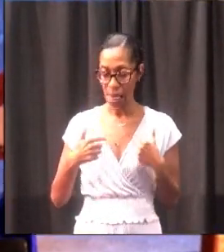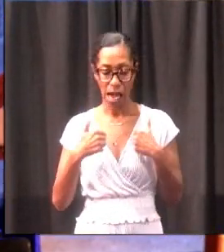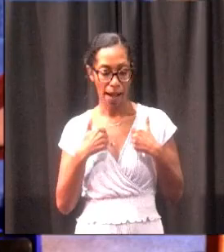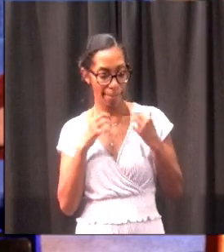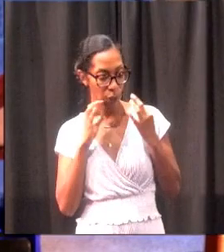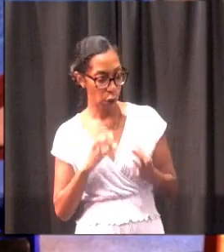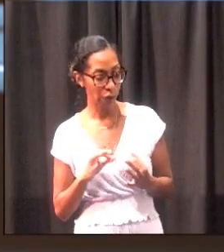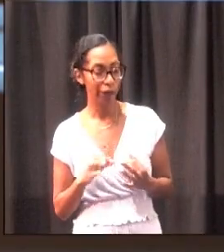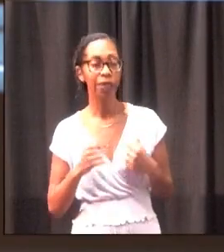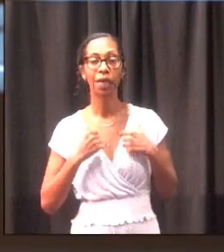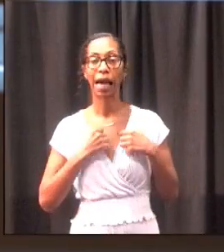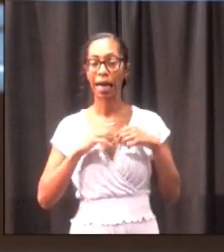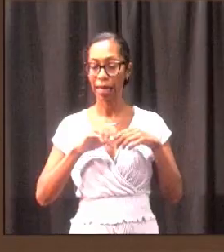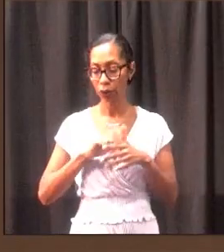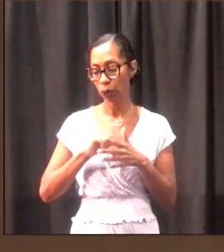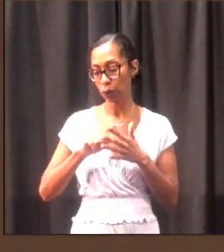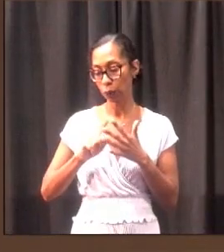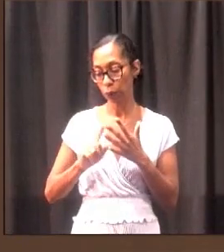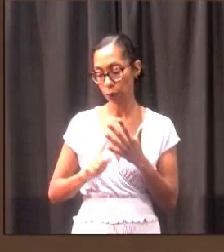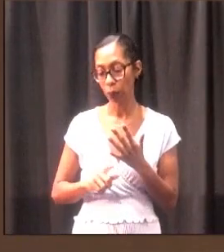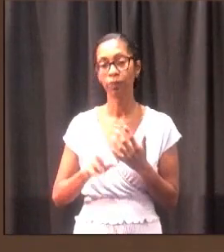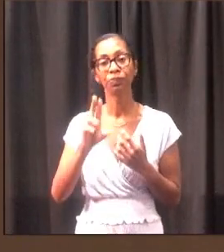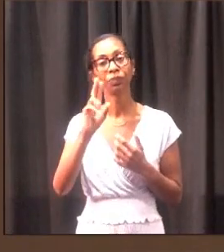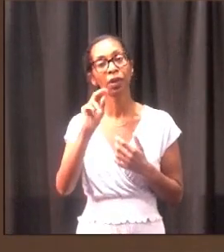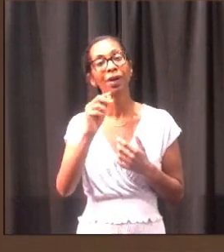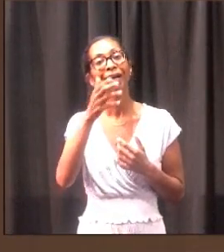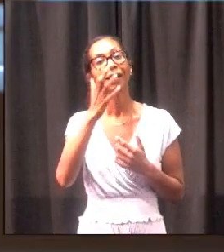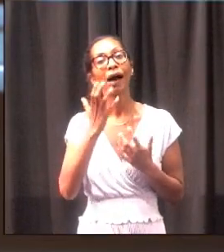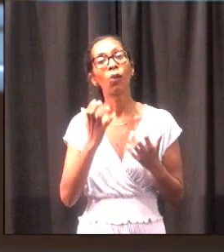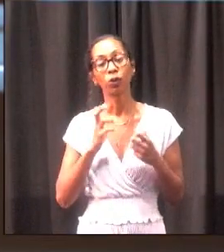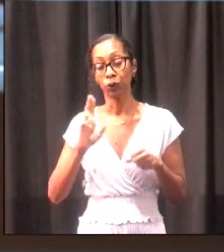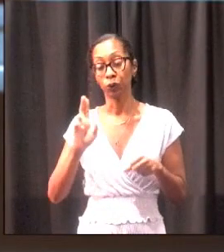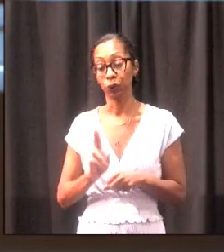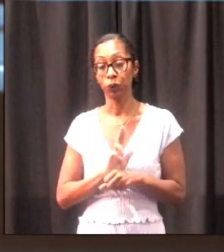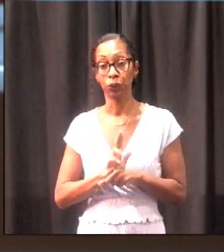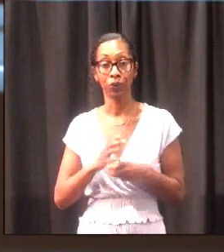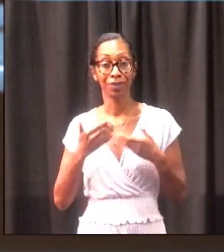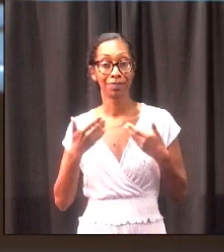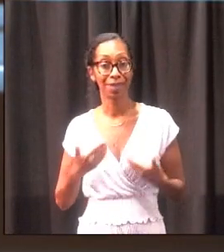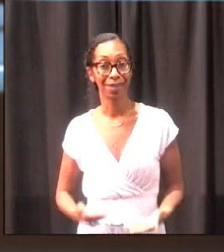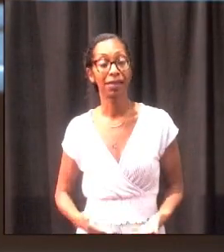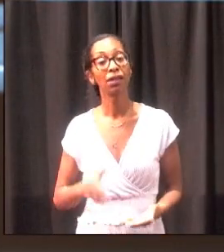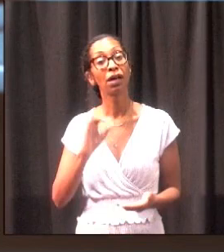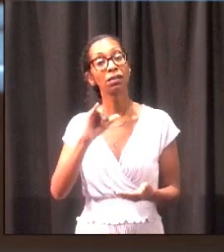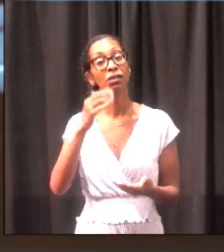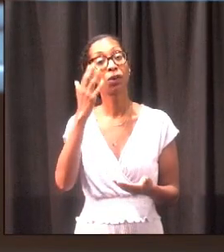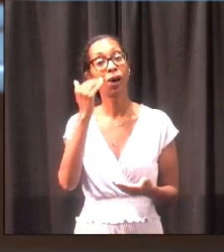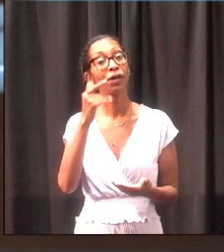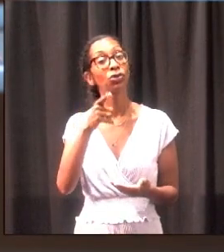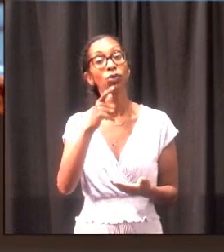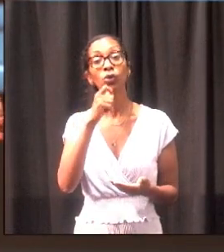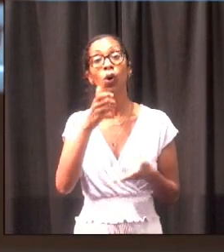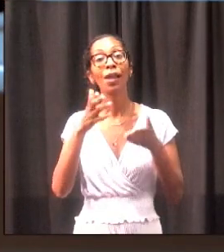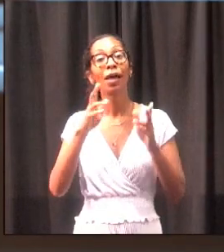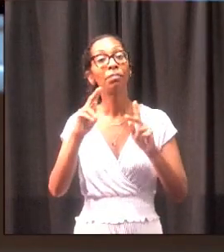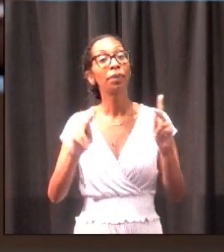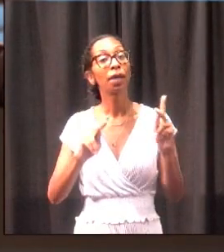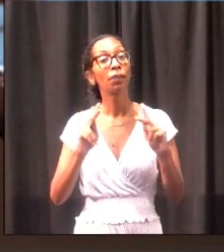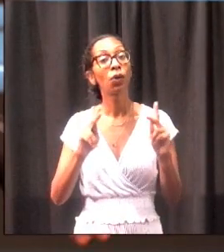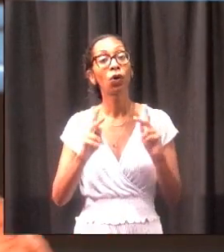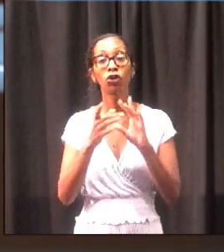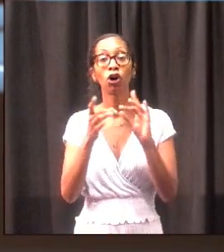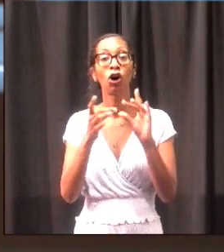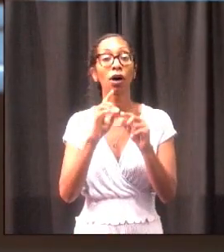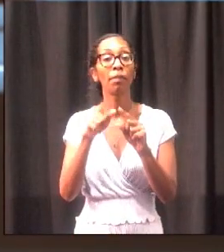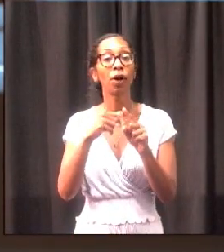perfect I am. It is about what God wants to do through me. That's why you don't allow folks to sit around and talk about what you